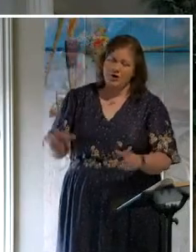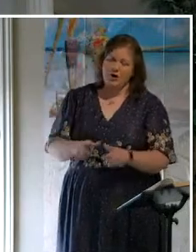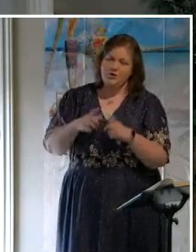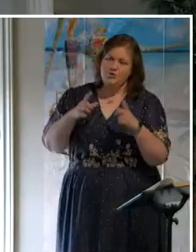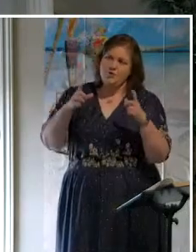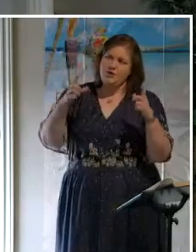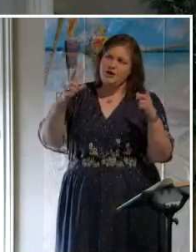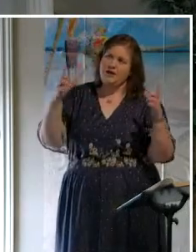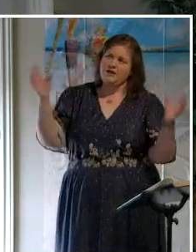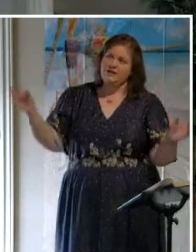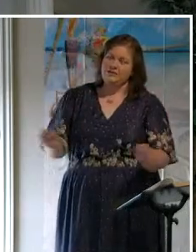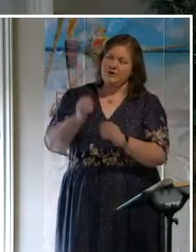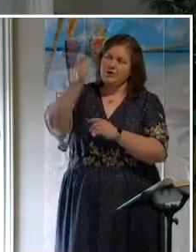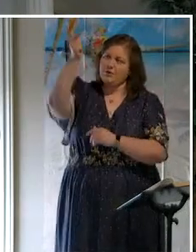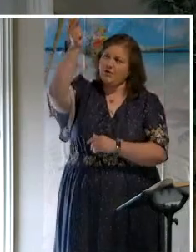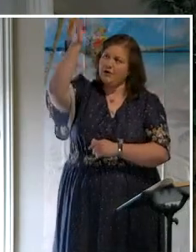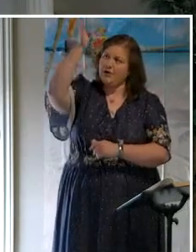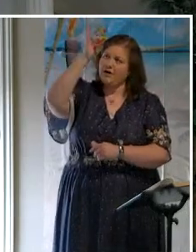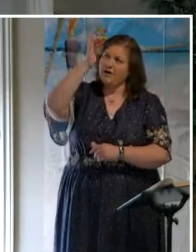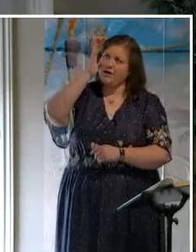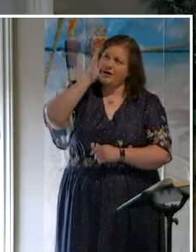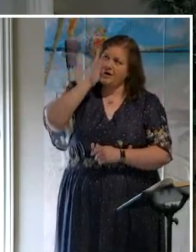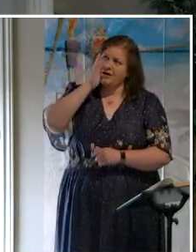greatness, oh